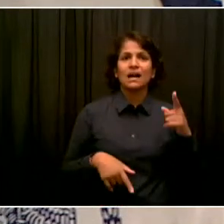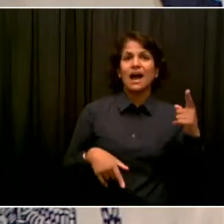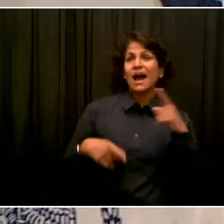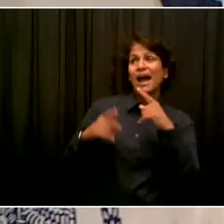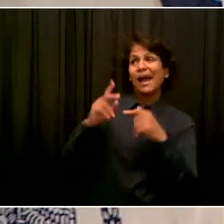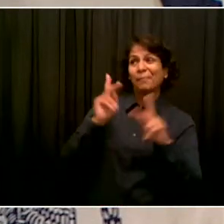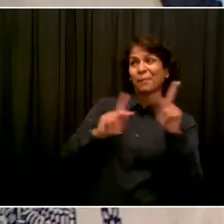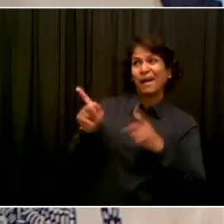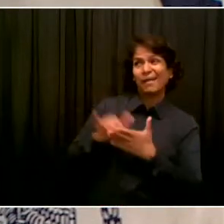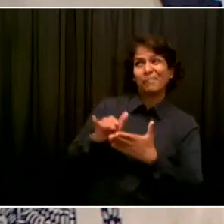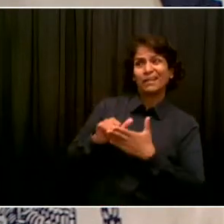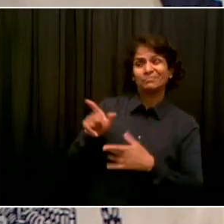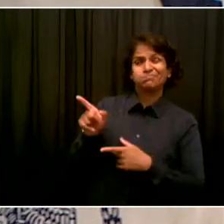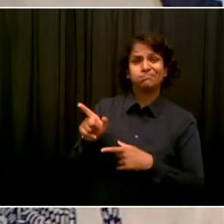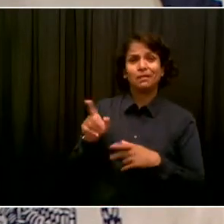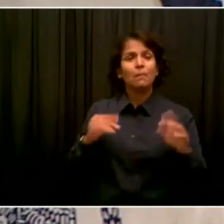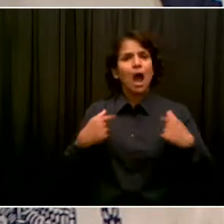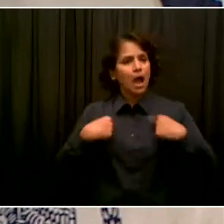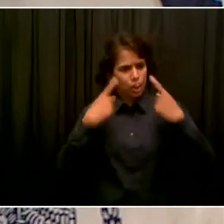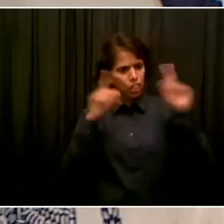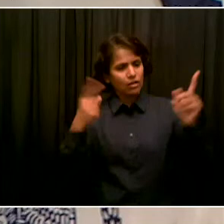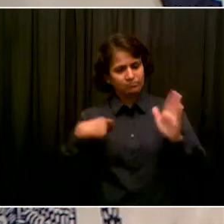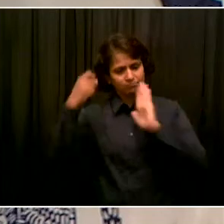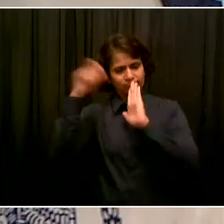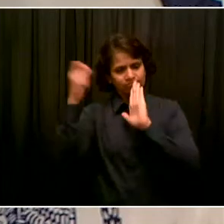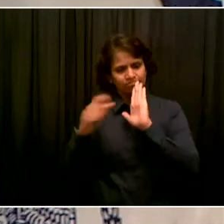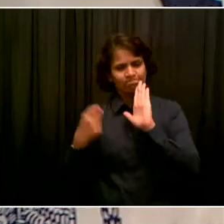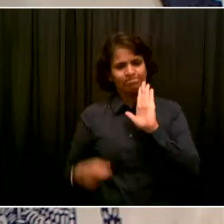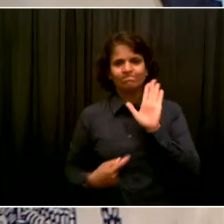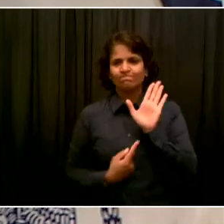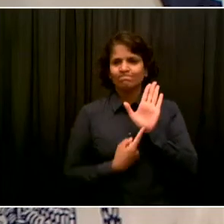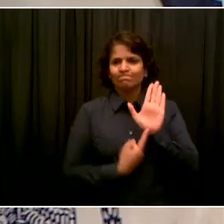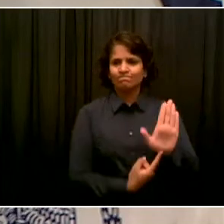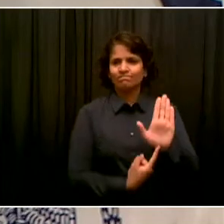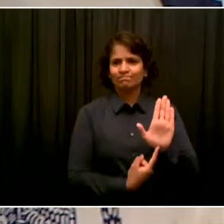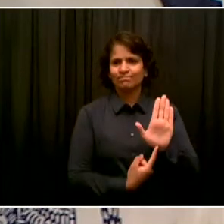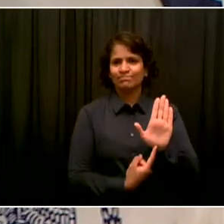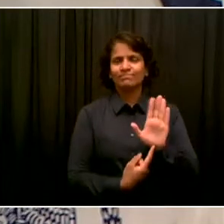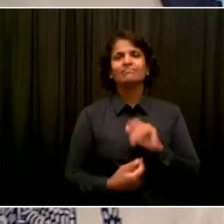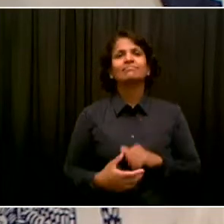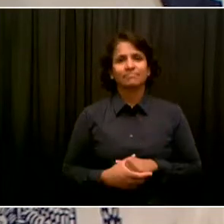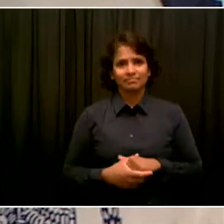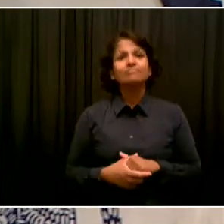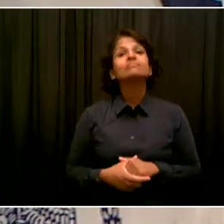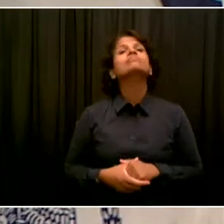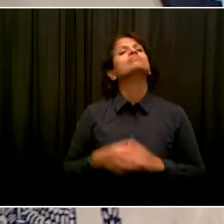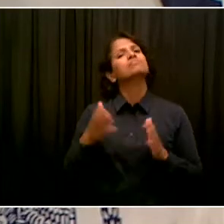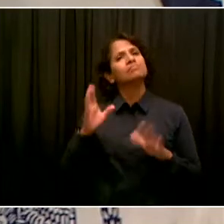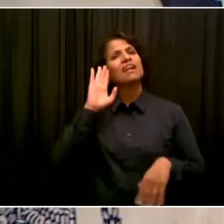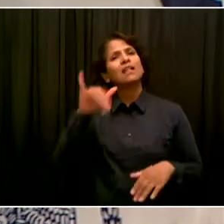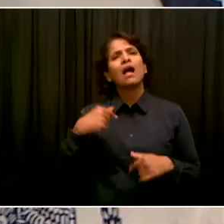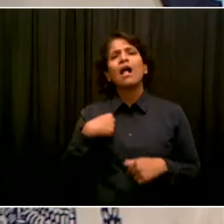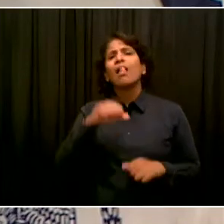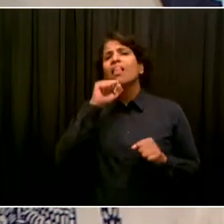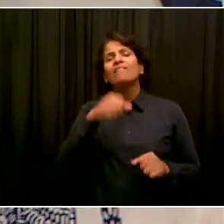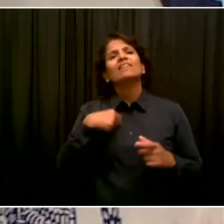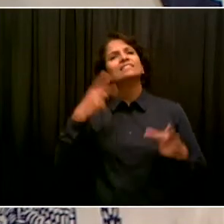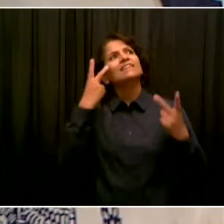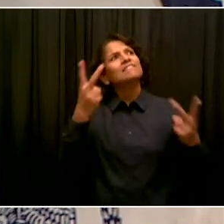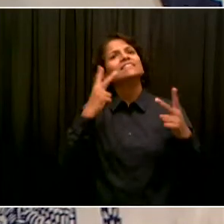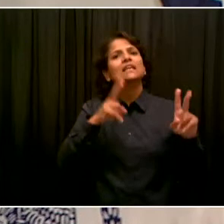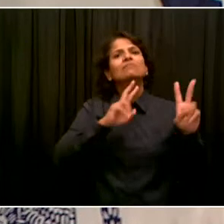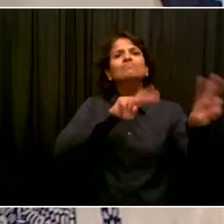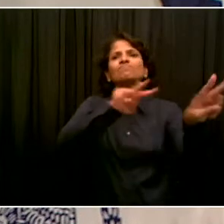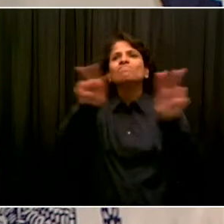for this city. I also love to be out all around the neighborhoods of this city, seeing the number one